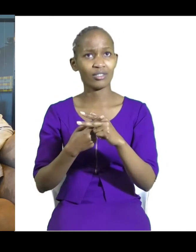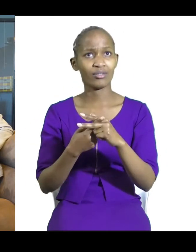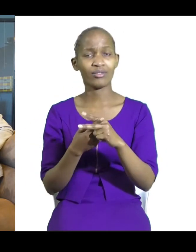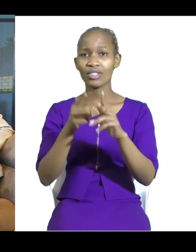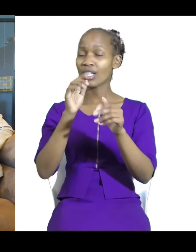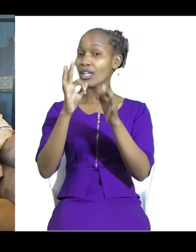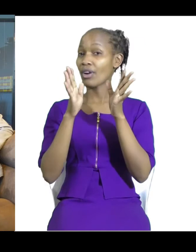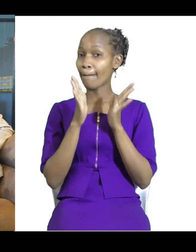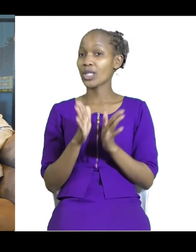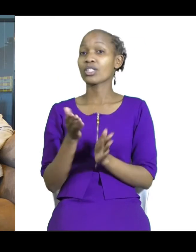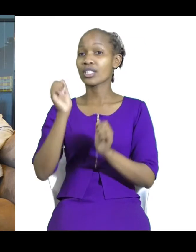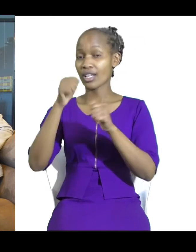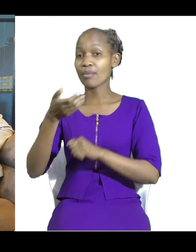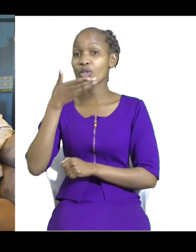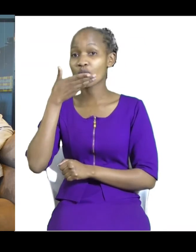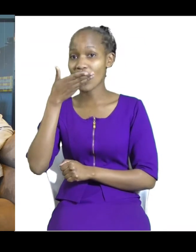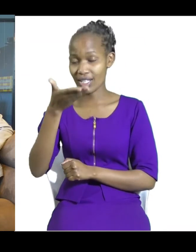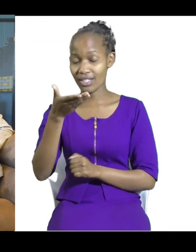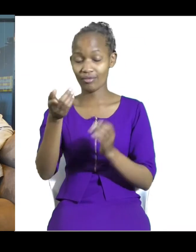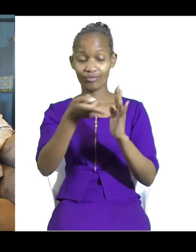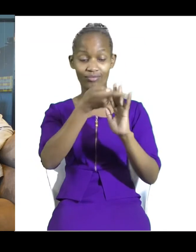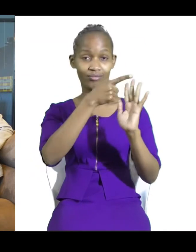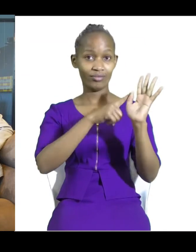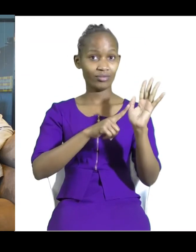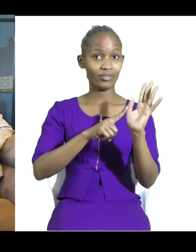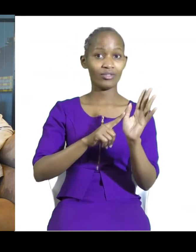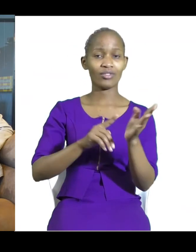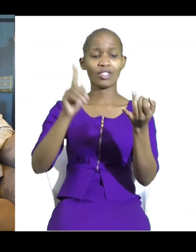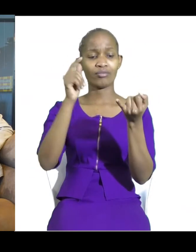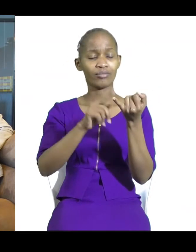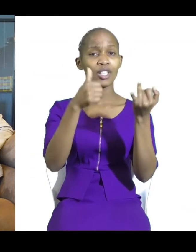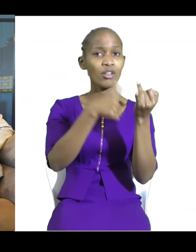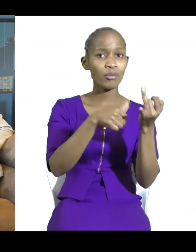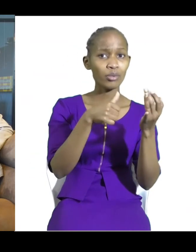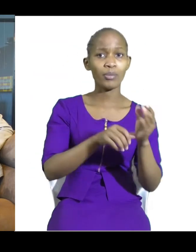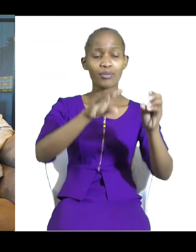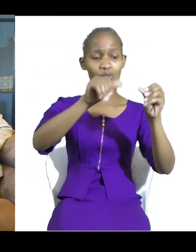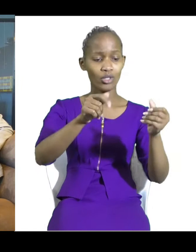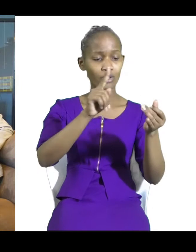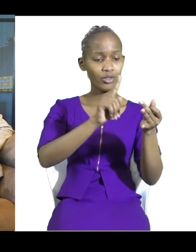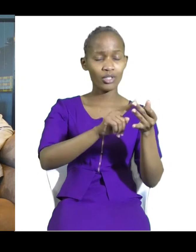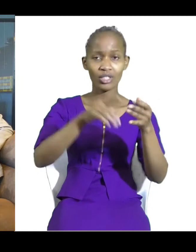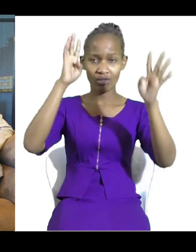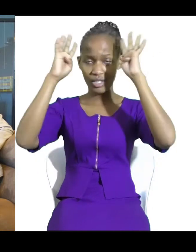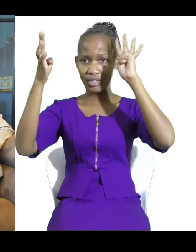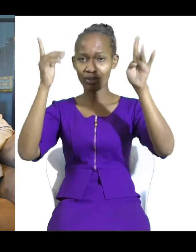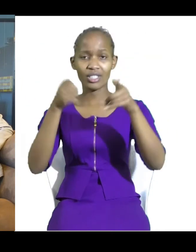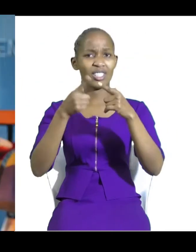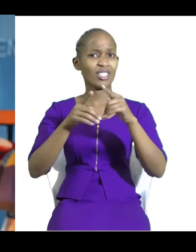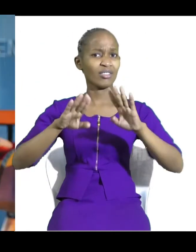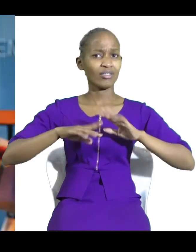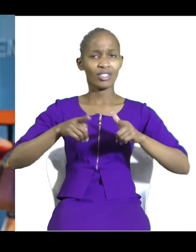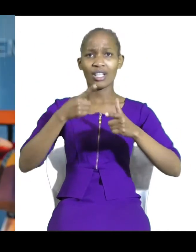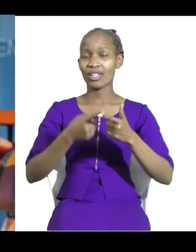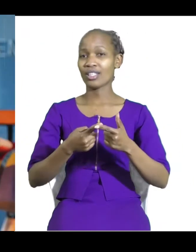once someone is able to answer those 5 questions about problem, solution, innovation, then